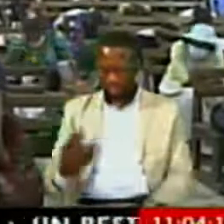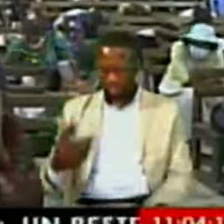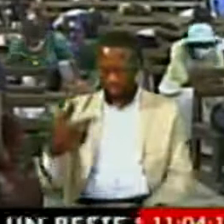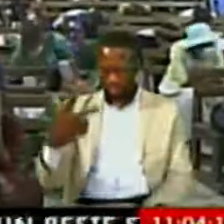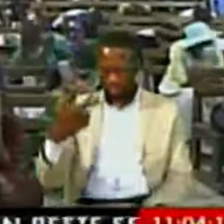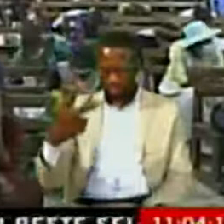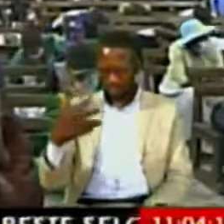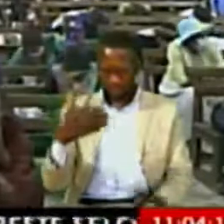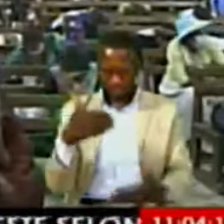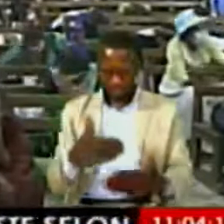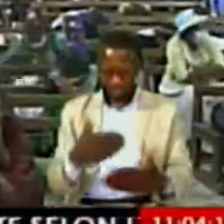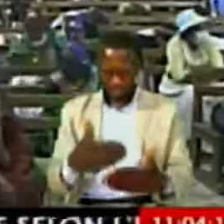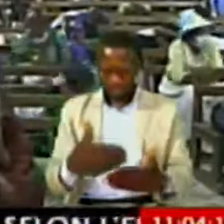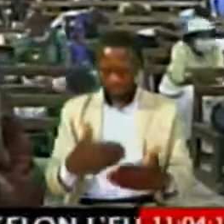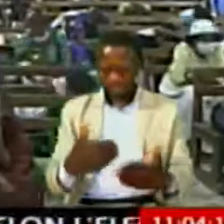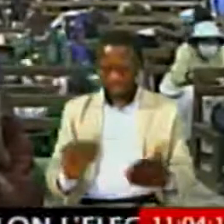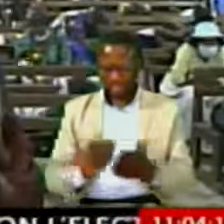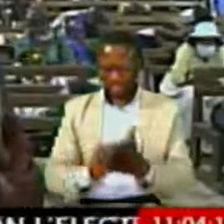Lord is calling